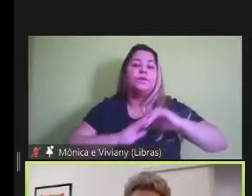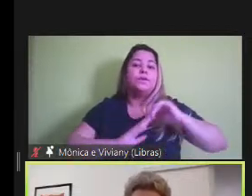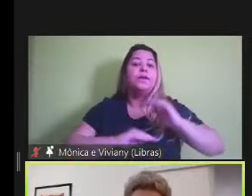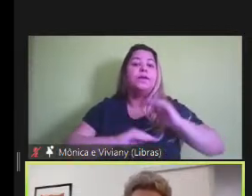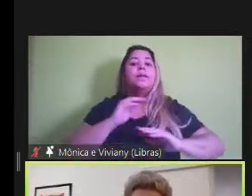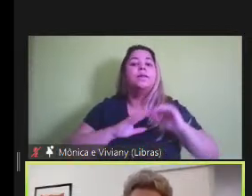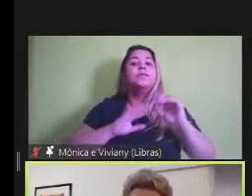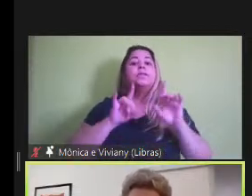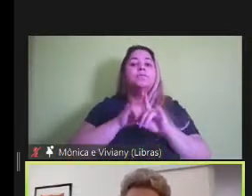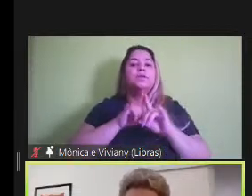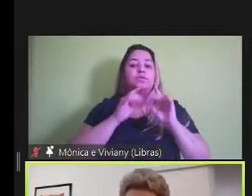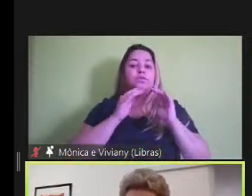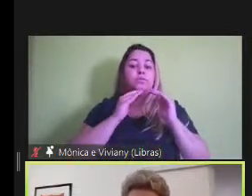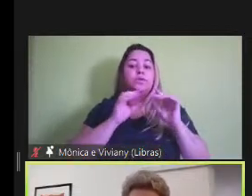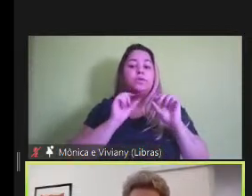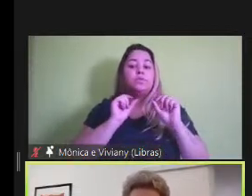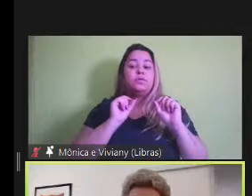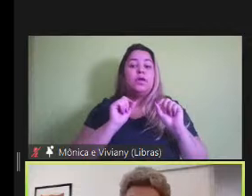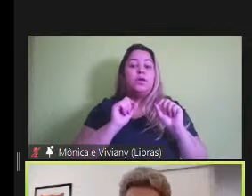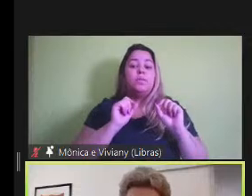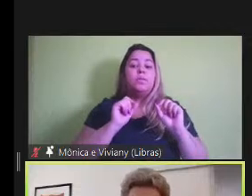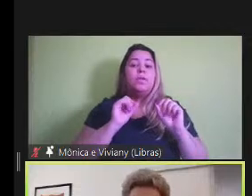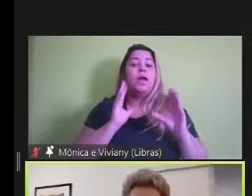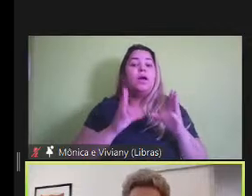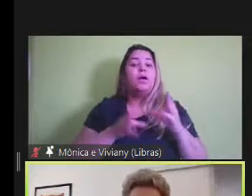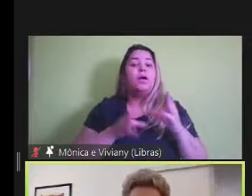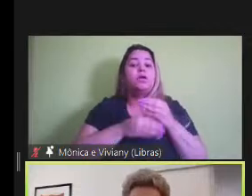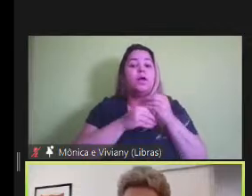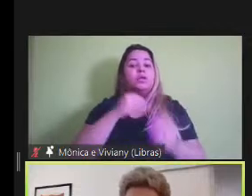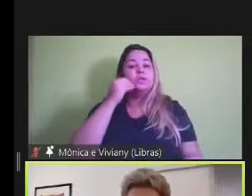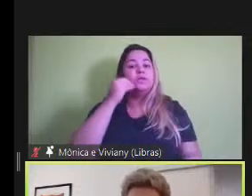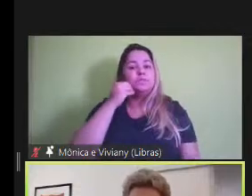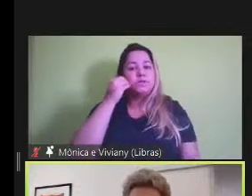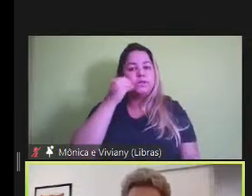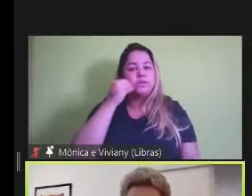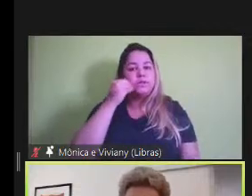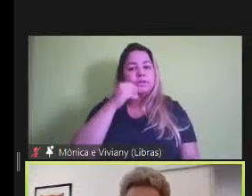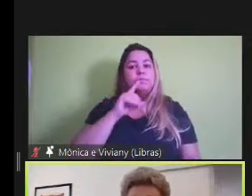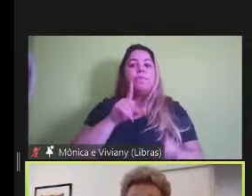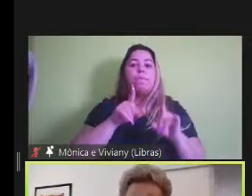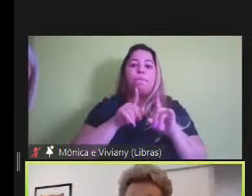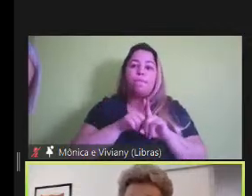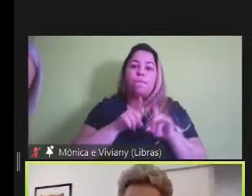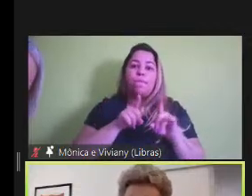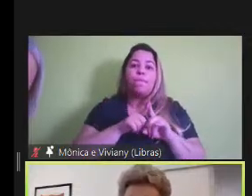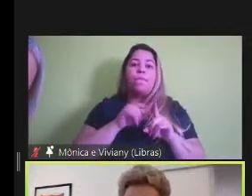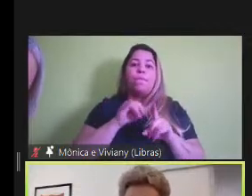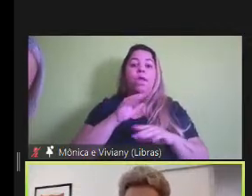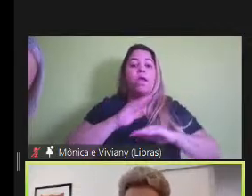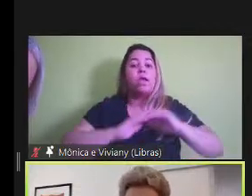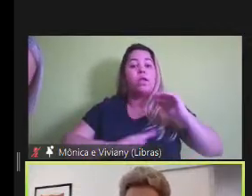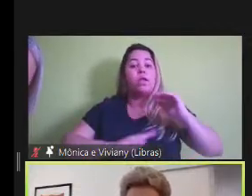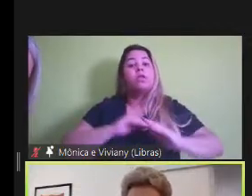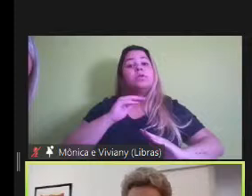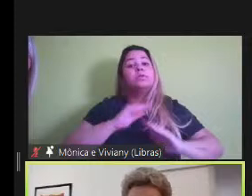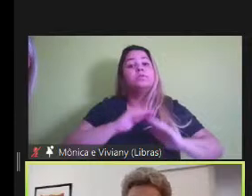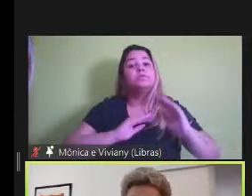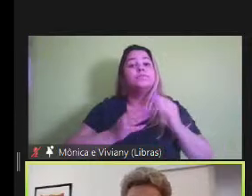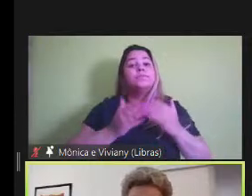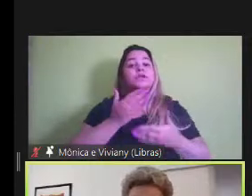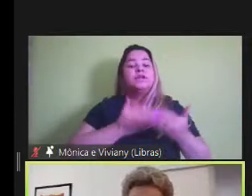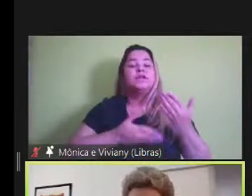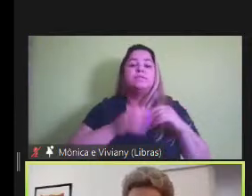interprofessional education is about to introducing experiences, initiatives, actions,